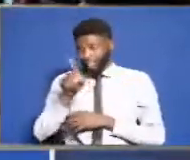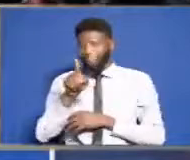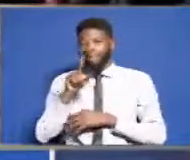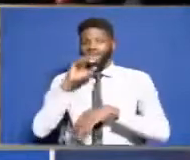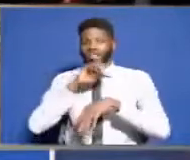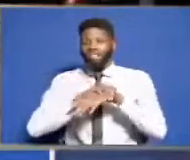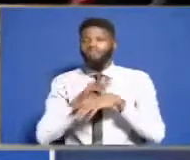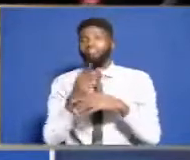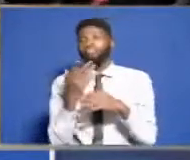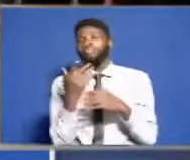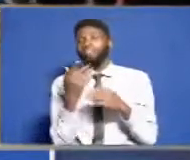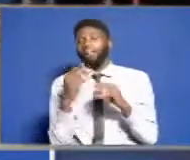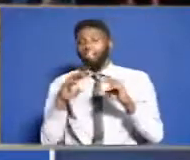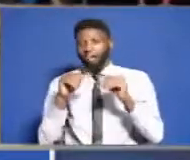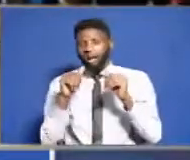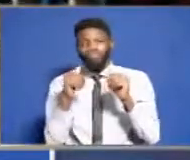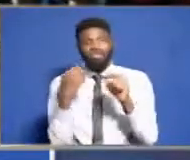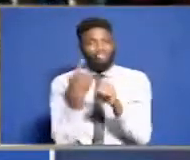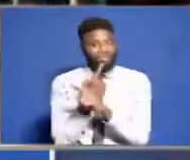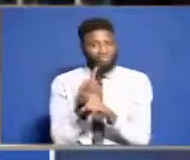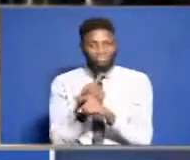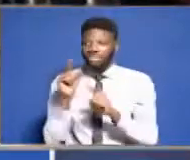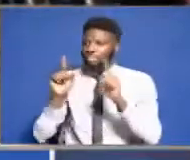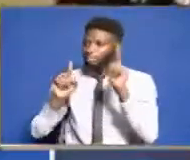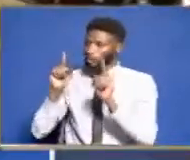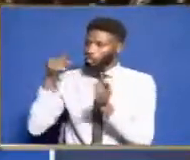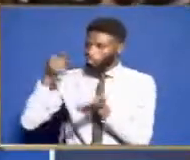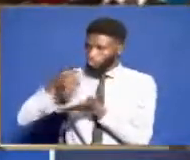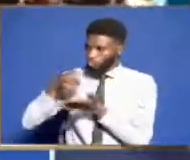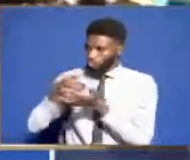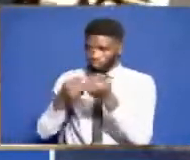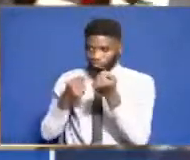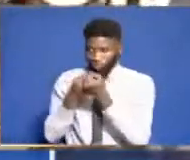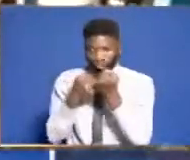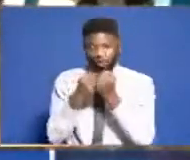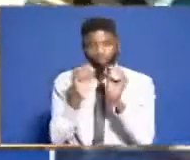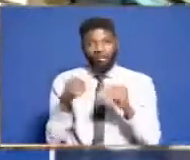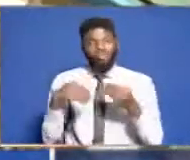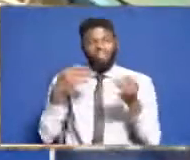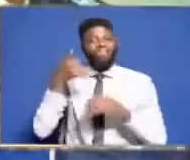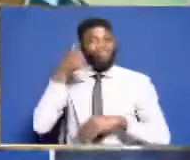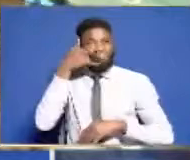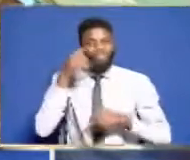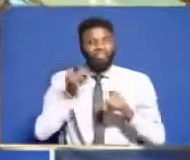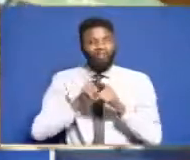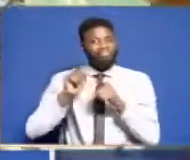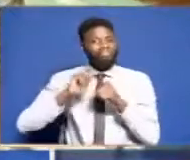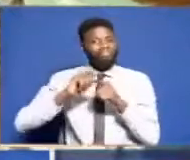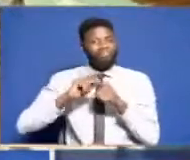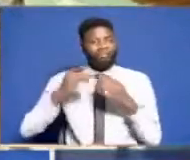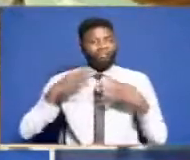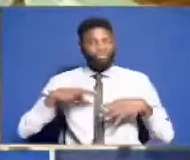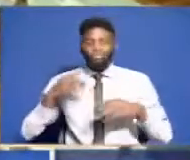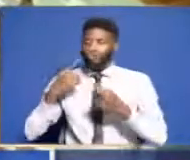cash prizes, with Safaricom, who are among the event sponsors, providing phones and airtime to the winners.